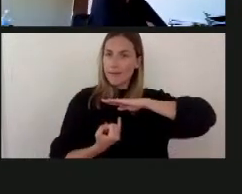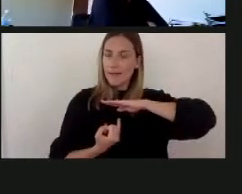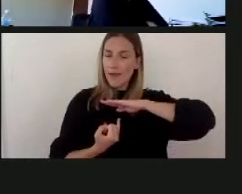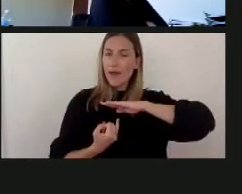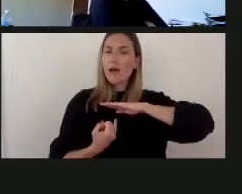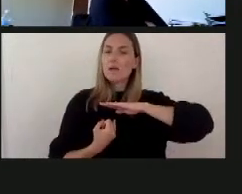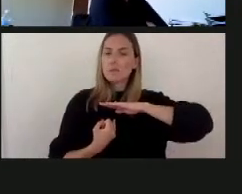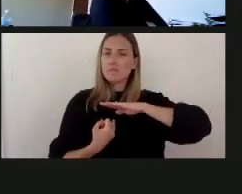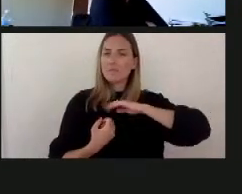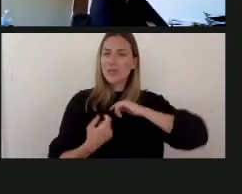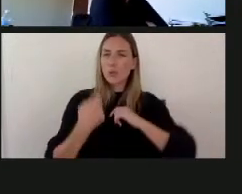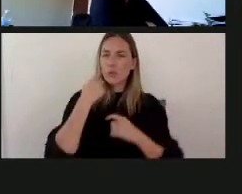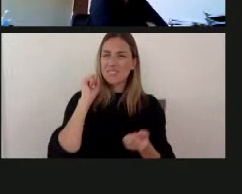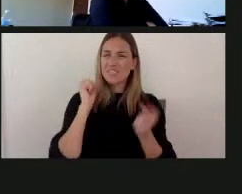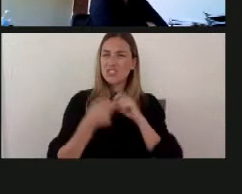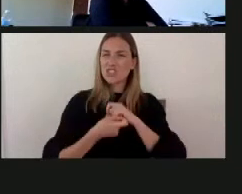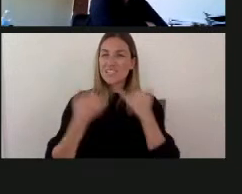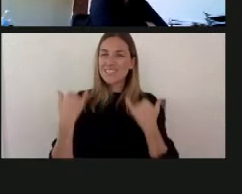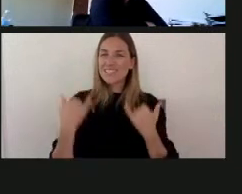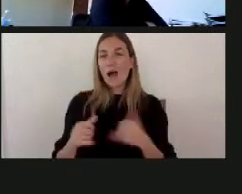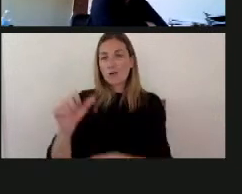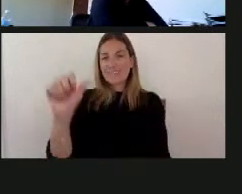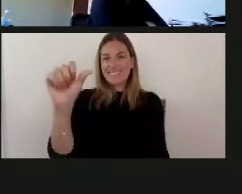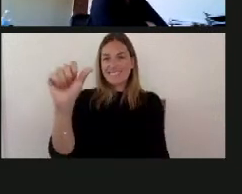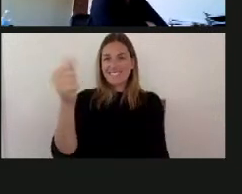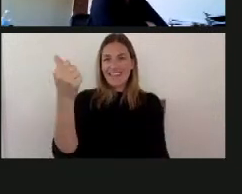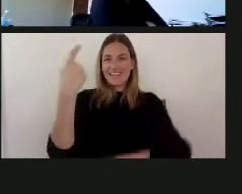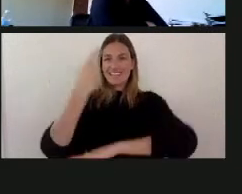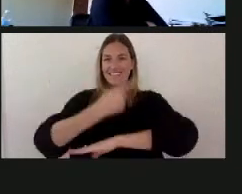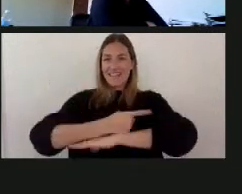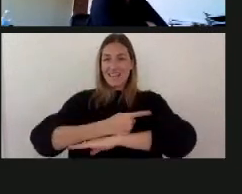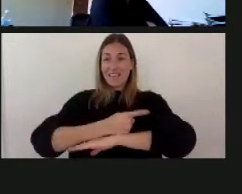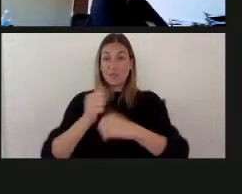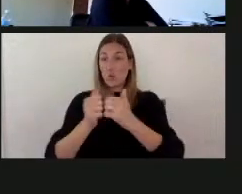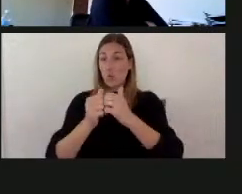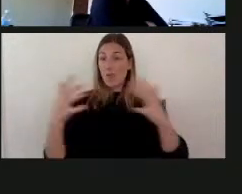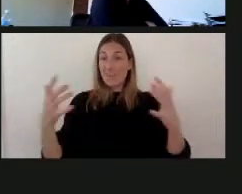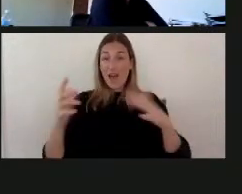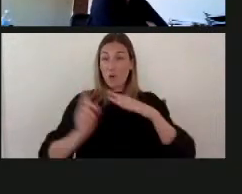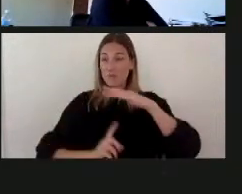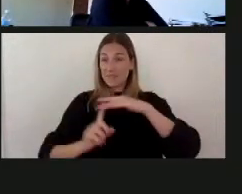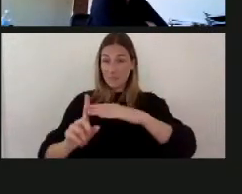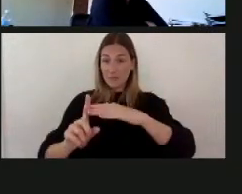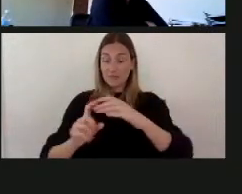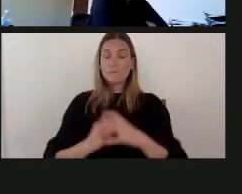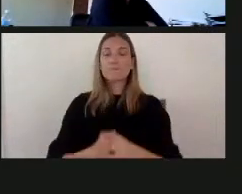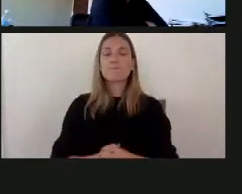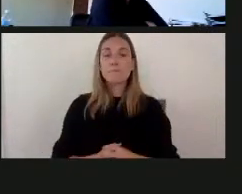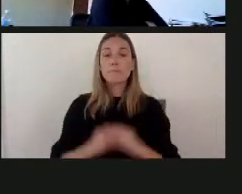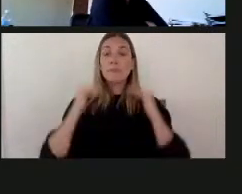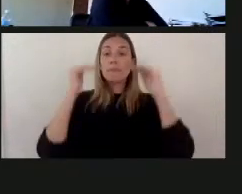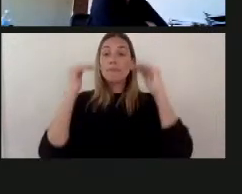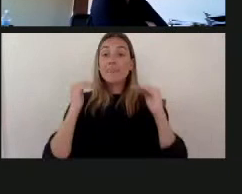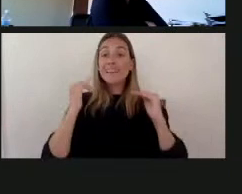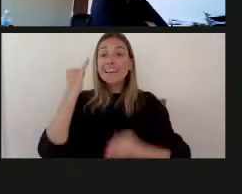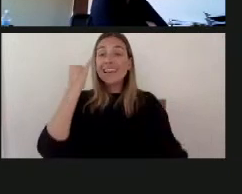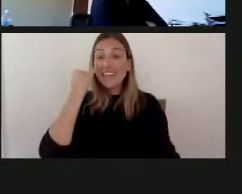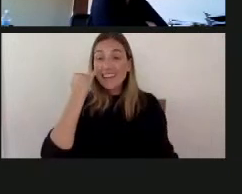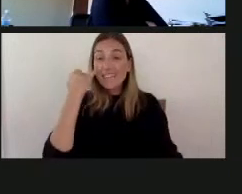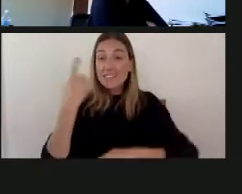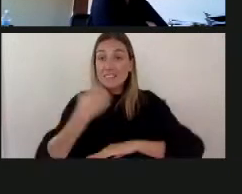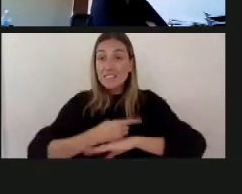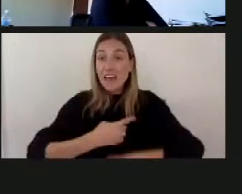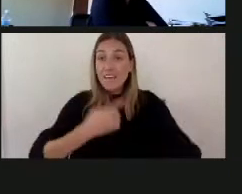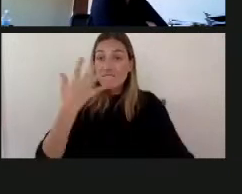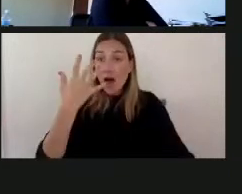been updated to 10 days if they don't have symptoms. If they test after day 5, then they